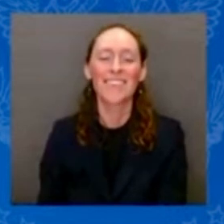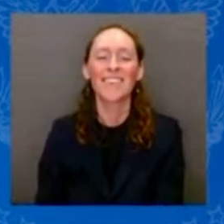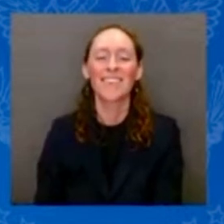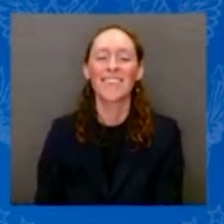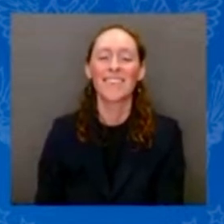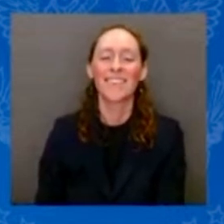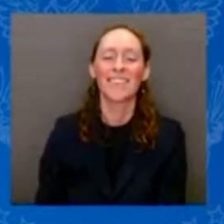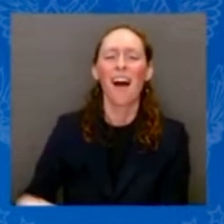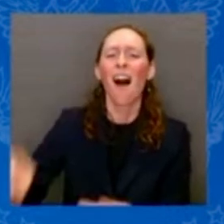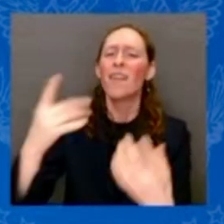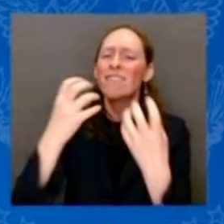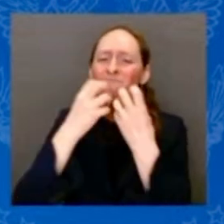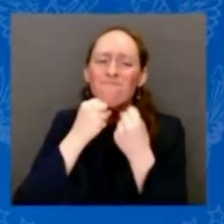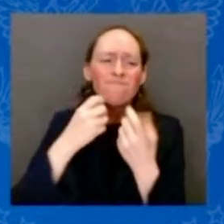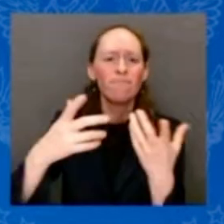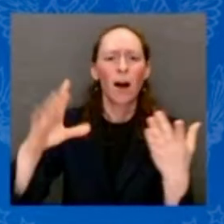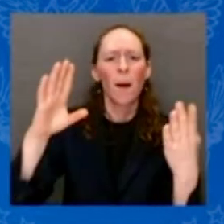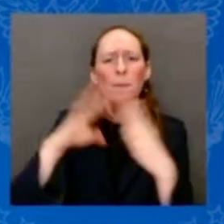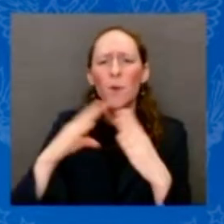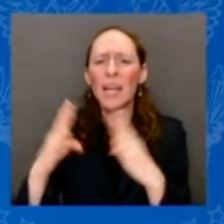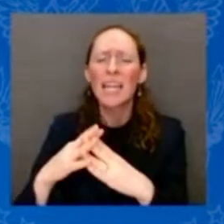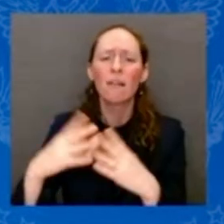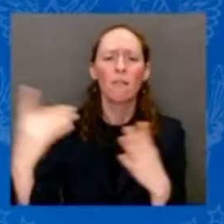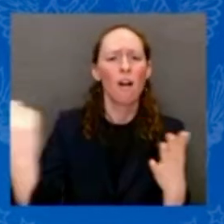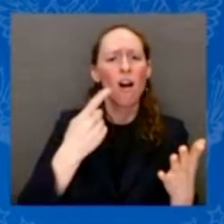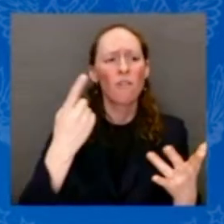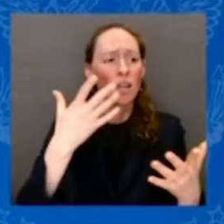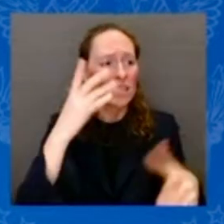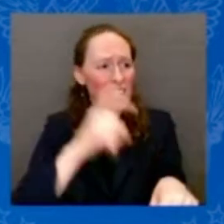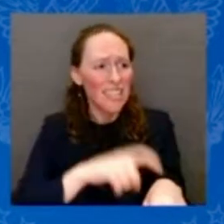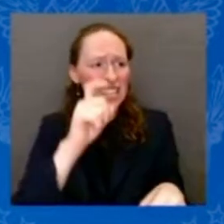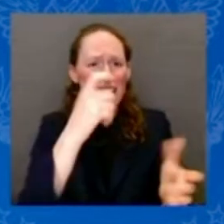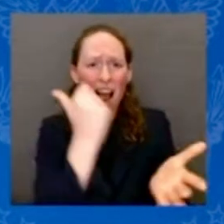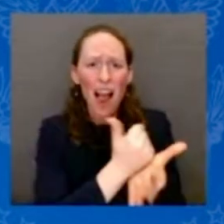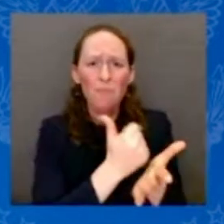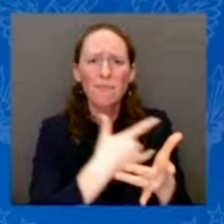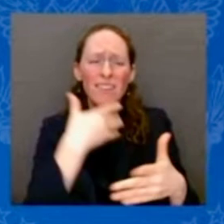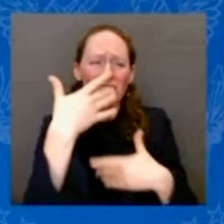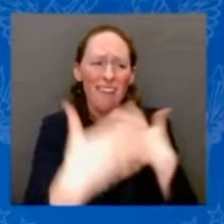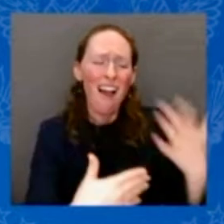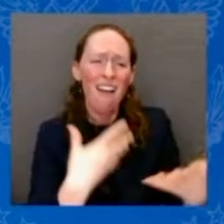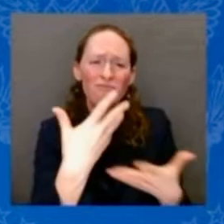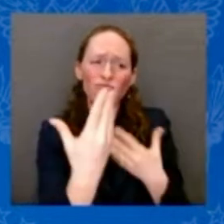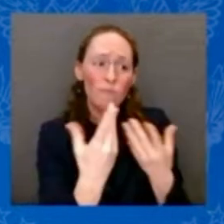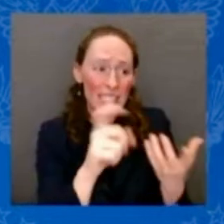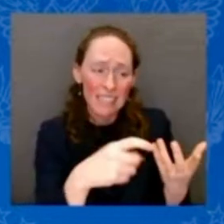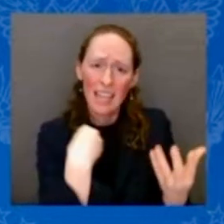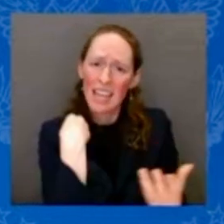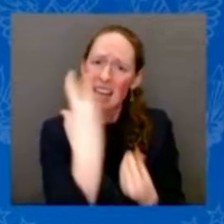generosity, her beloved family, the center of her world.